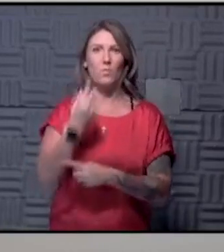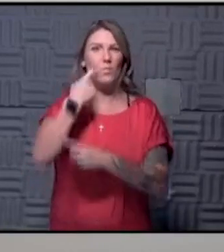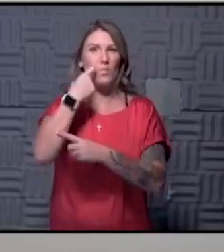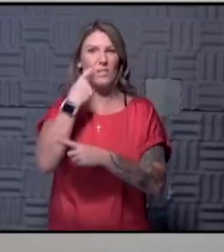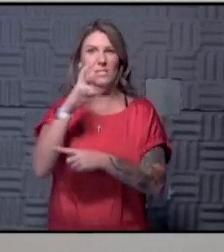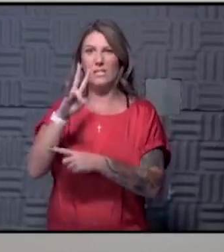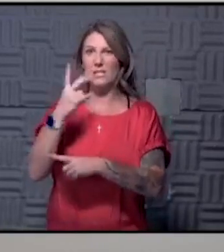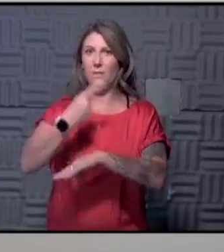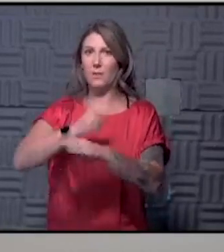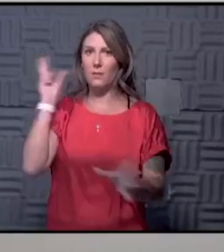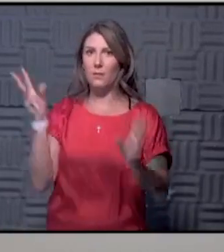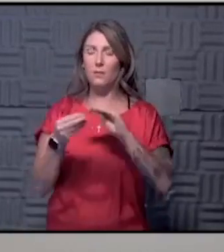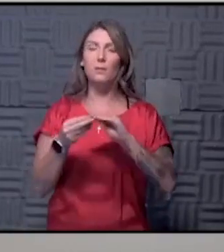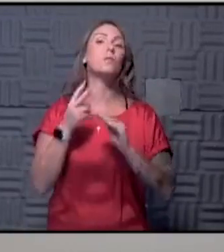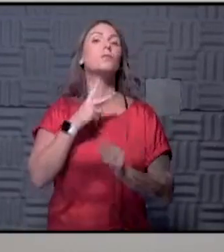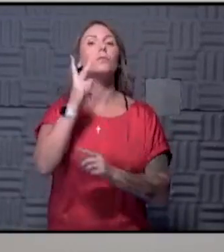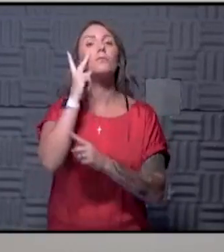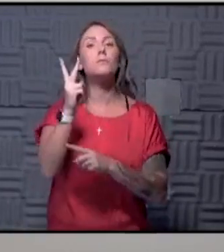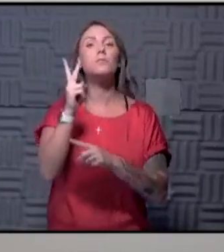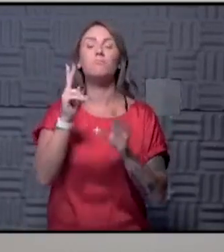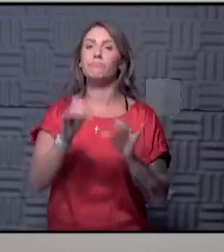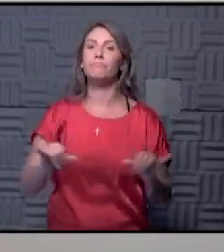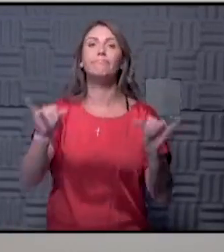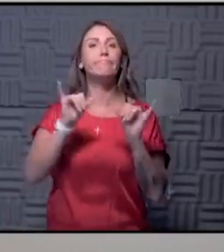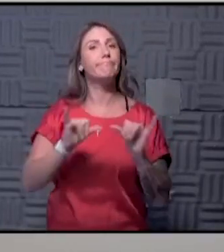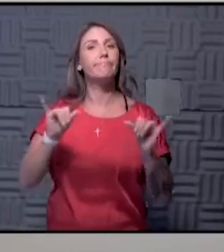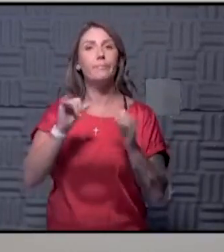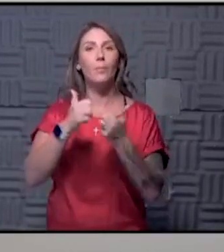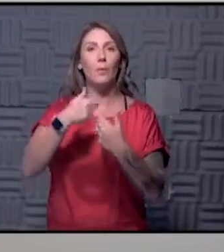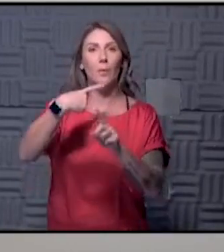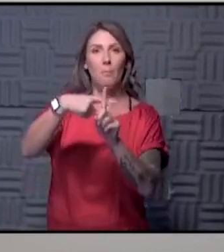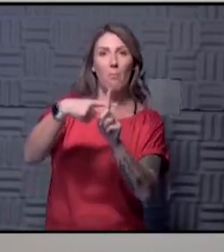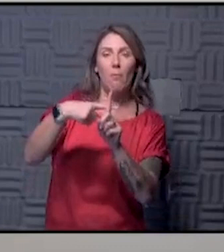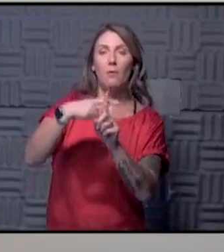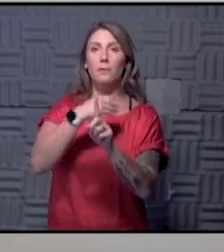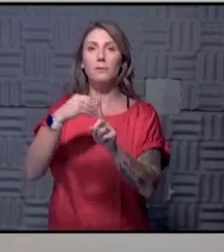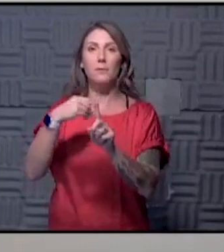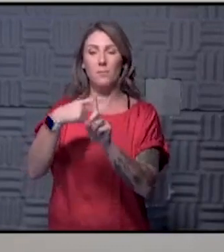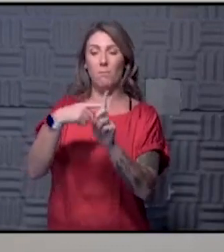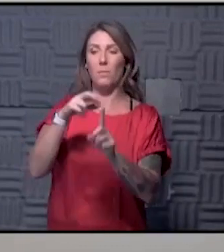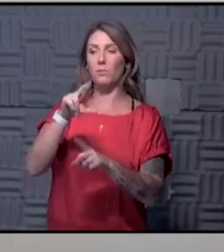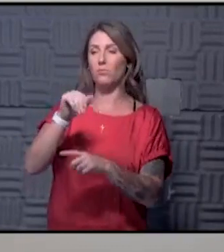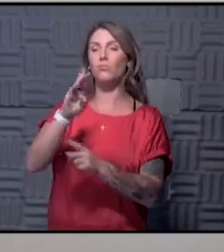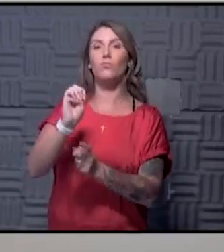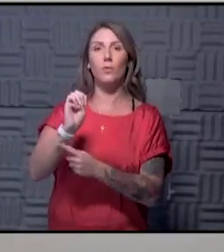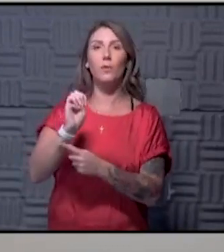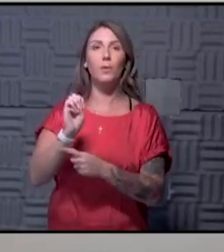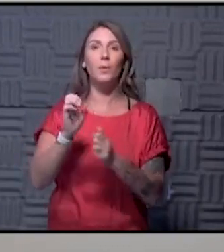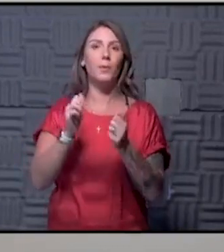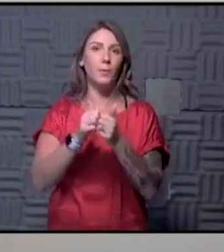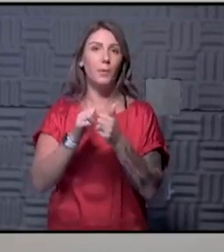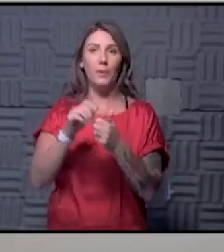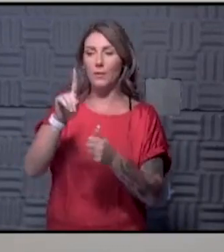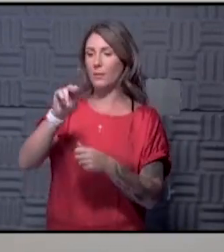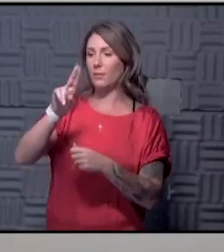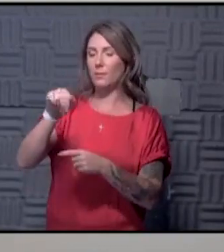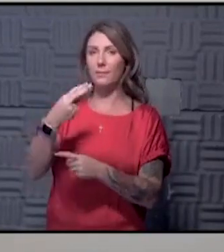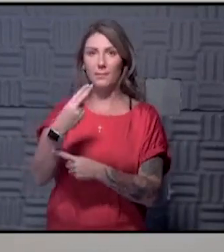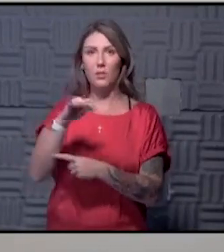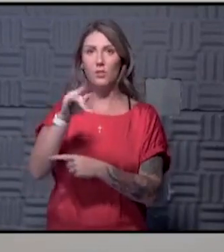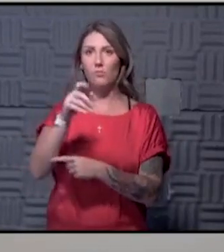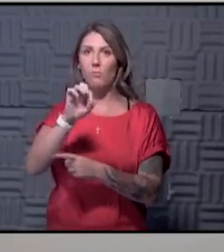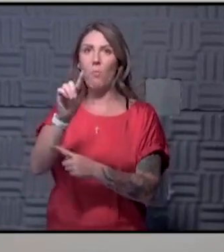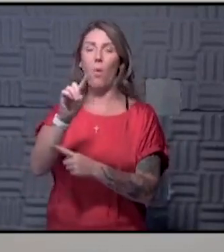days, and there you see pretty consistent themes with positives and positivity rate consistent with our dashboard and our forecasting efforts.